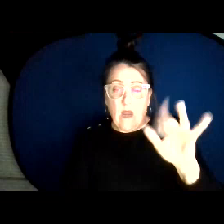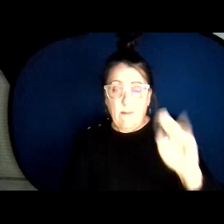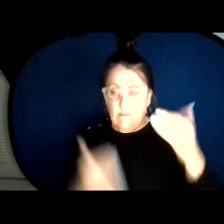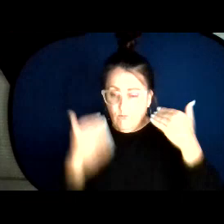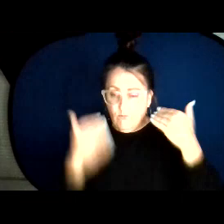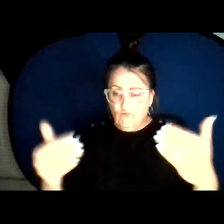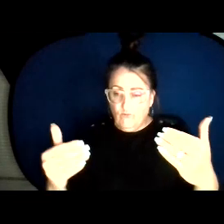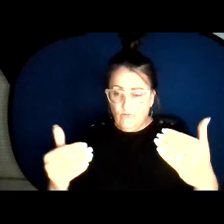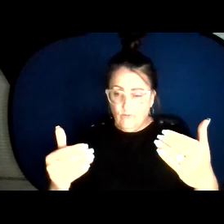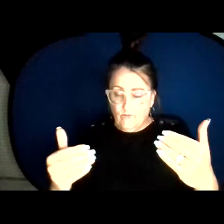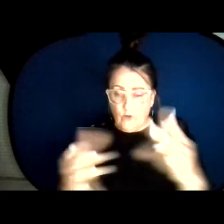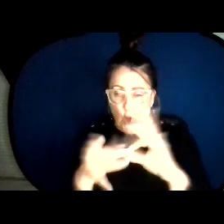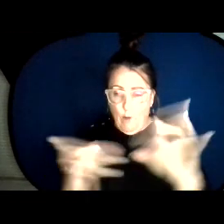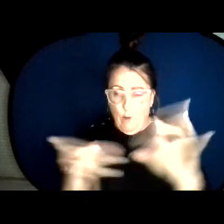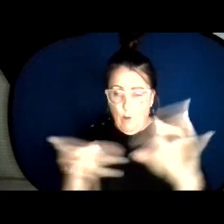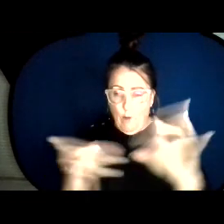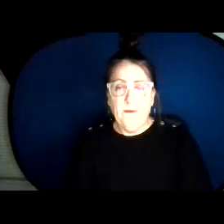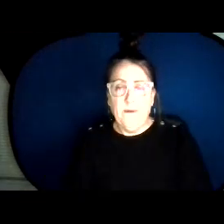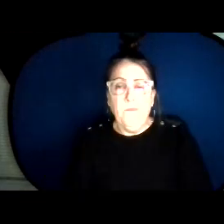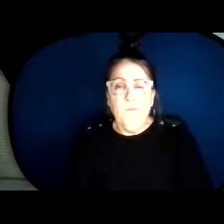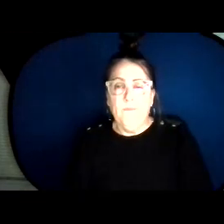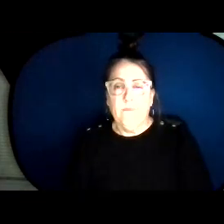your comment.